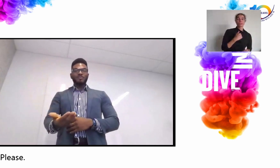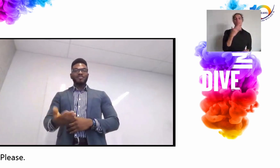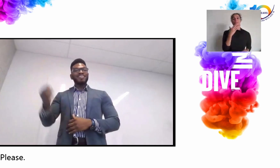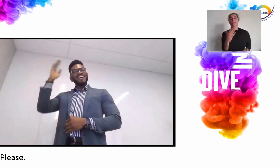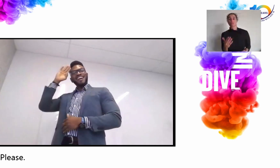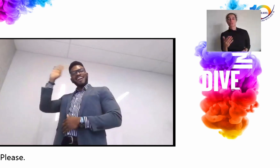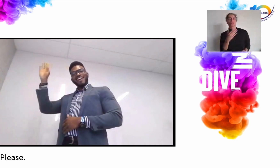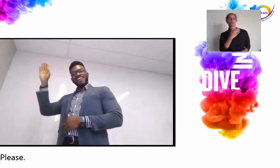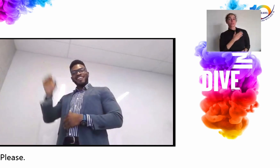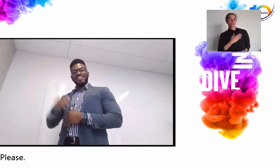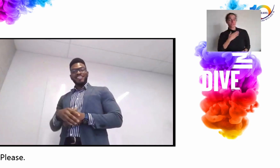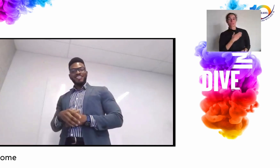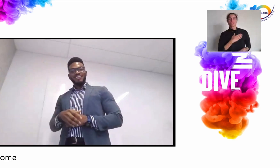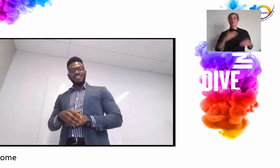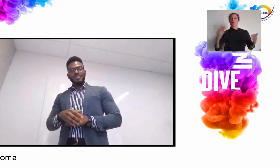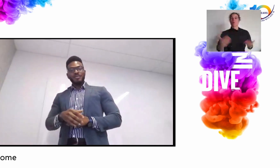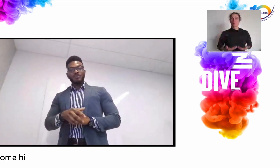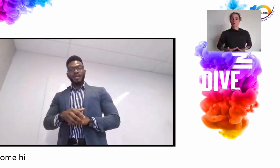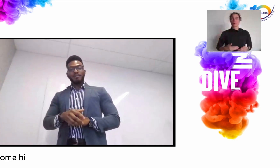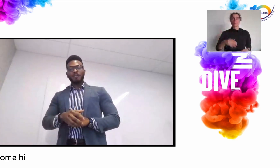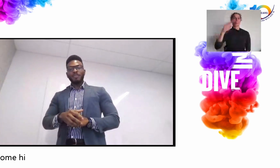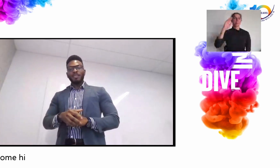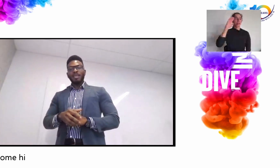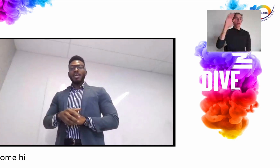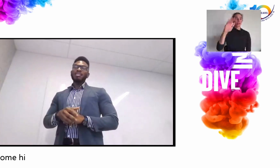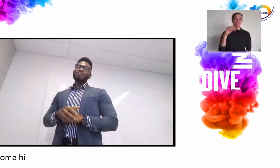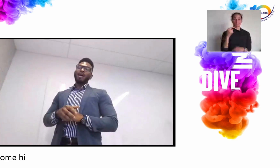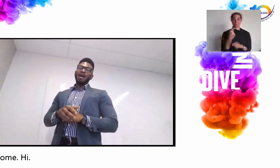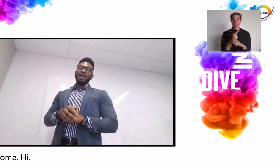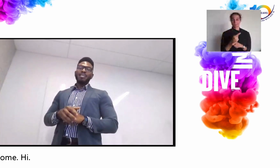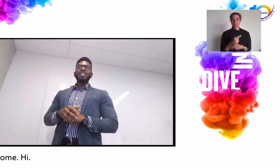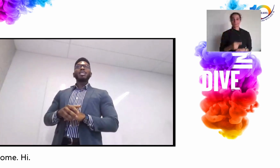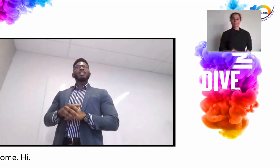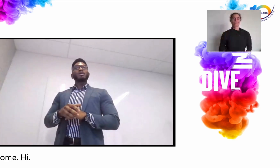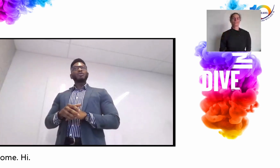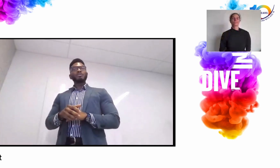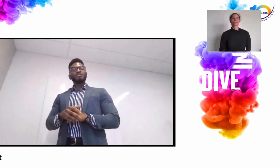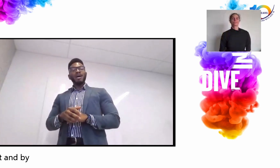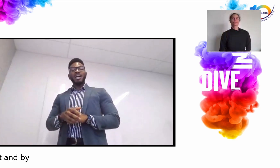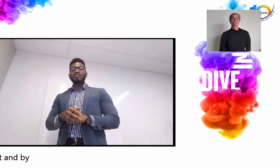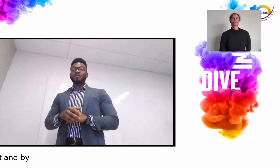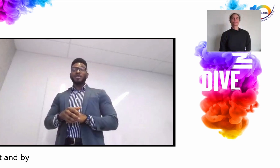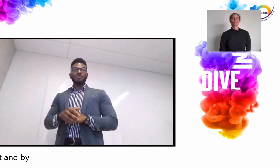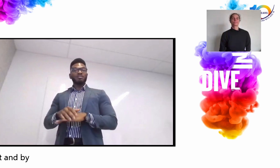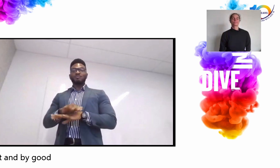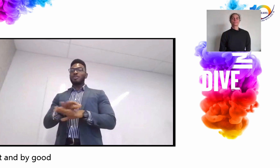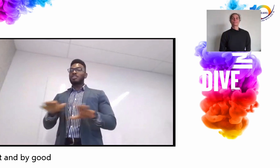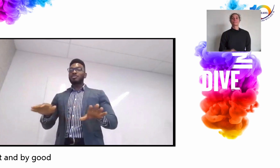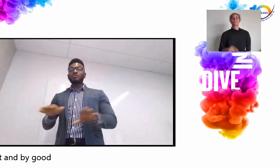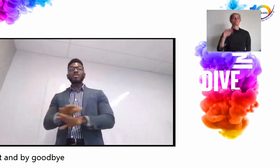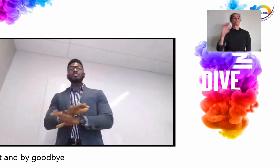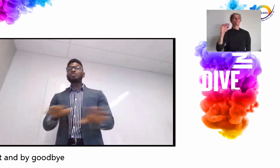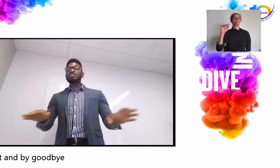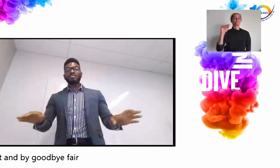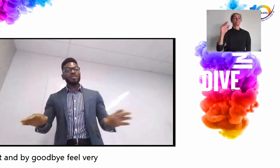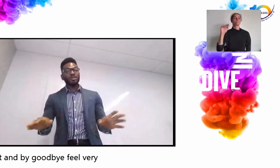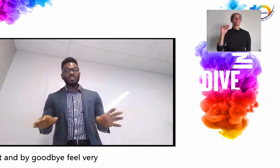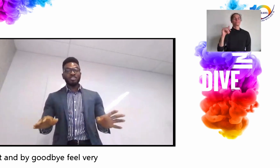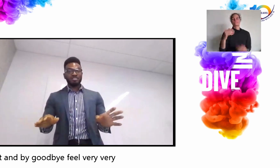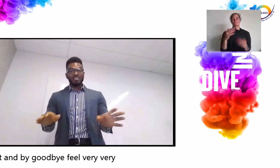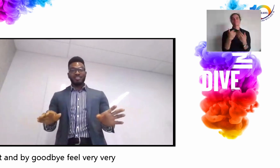Welcome. Hi. Right. And bye. Goodbye. Farewell. Very easy. We do